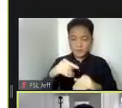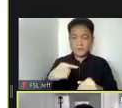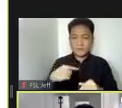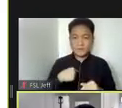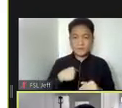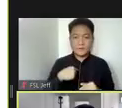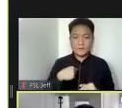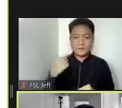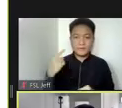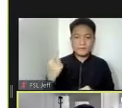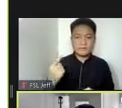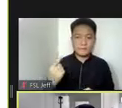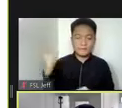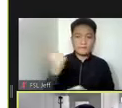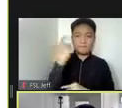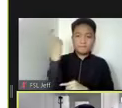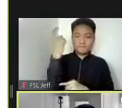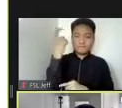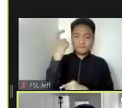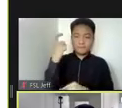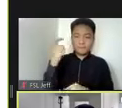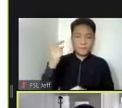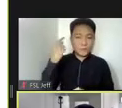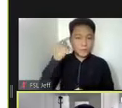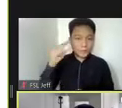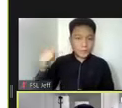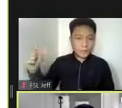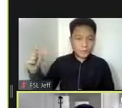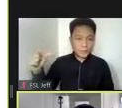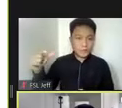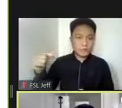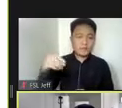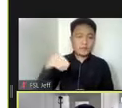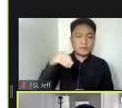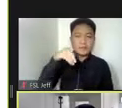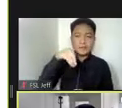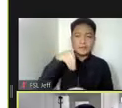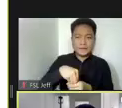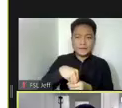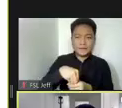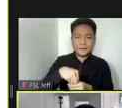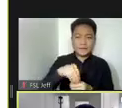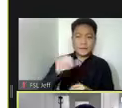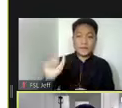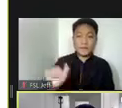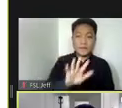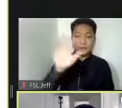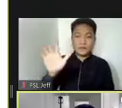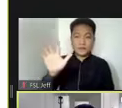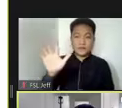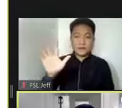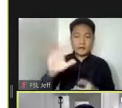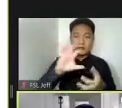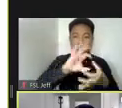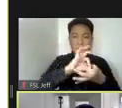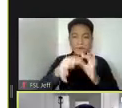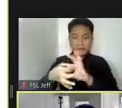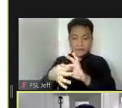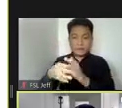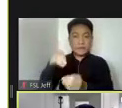ASEAN Para Games in Kuala Lumpur, Malaysia. And I also won silver in bench press powerlifting. Next